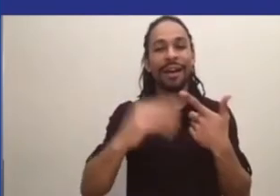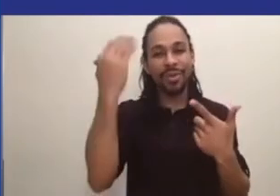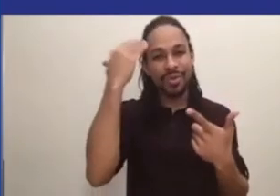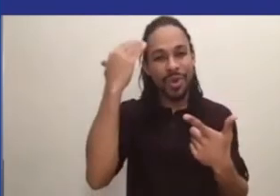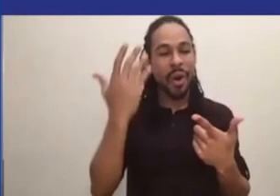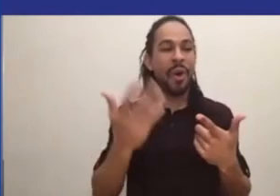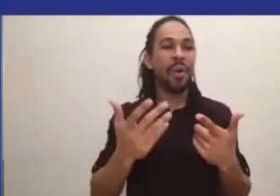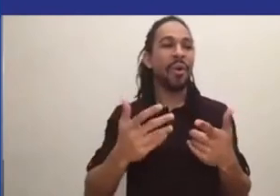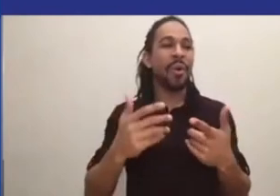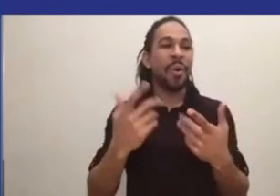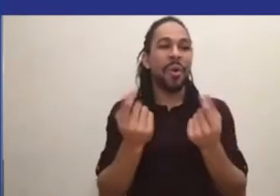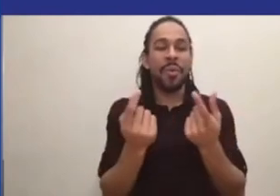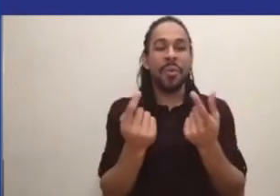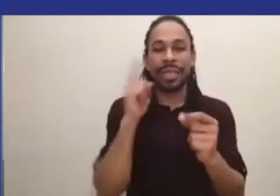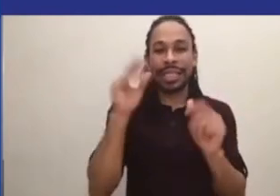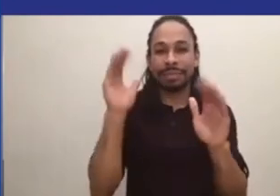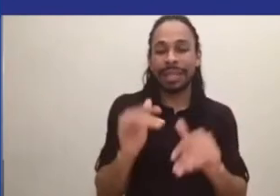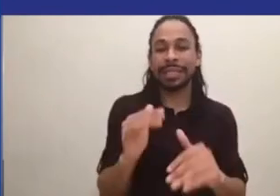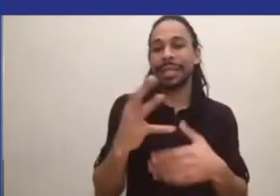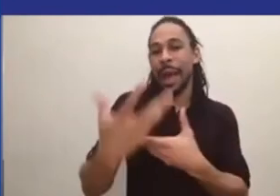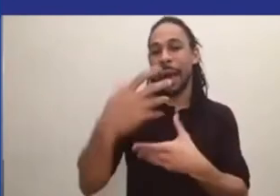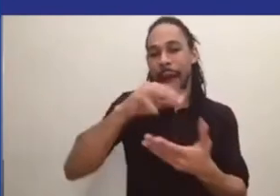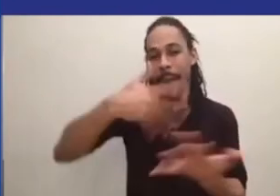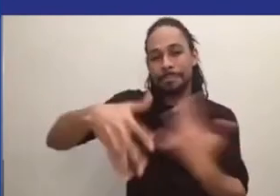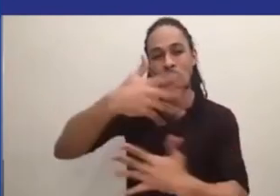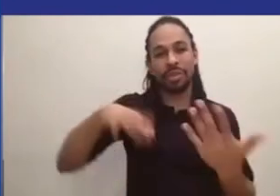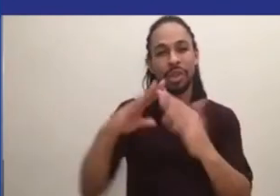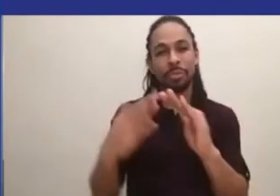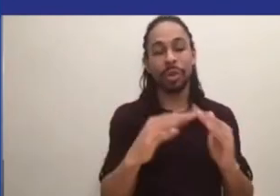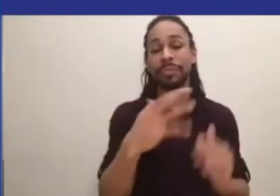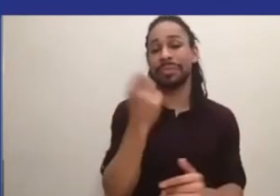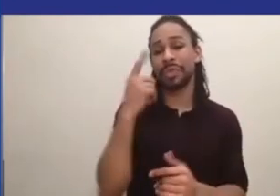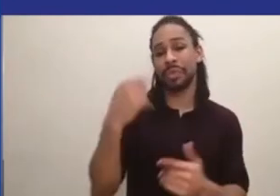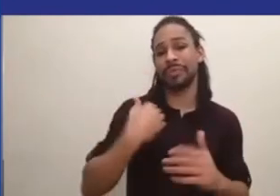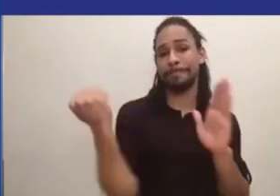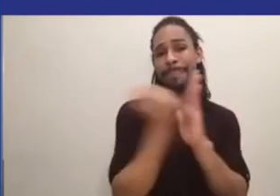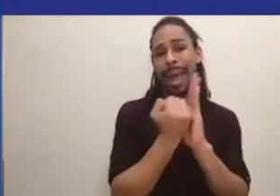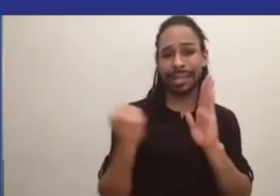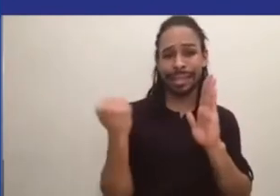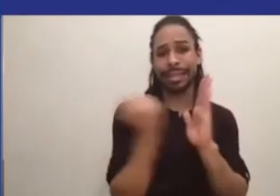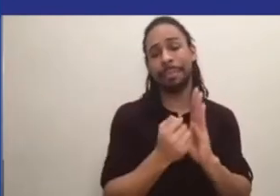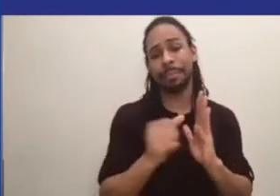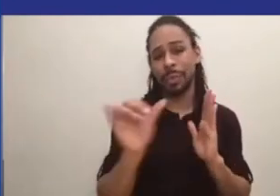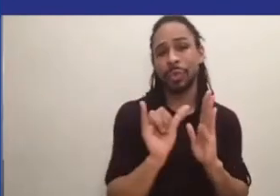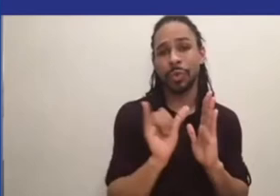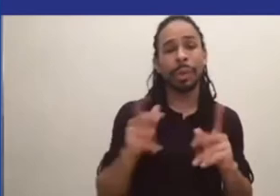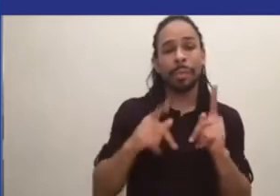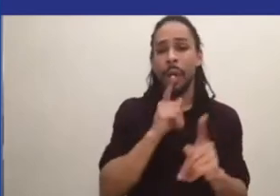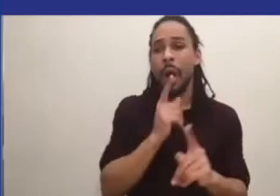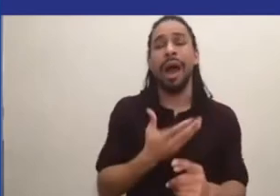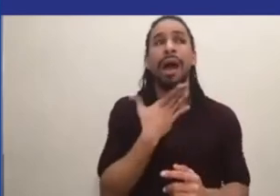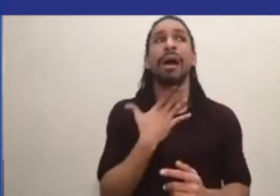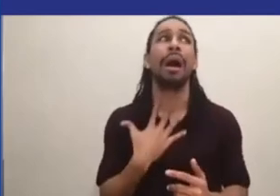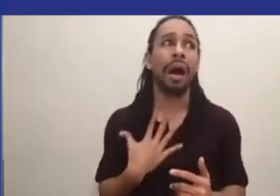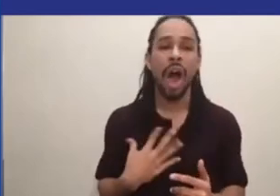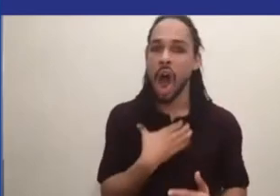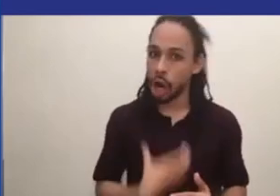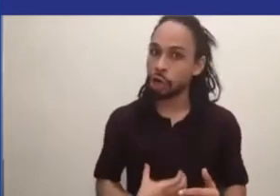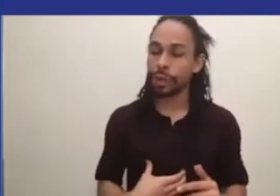continue. There's a lot of backstabbing and people too hungry. So we need to educate and support one another, to